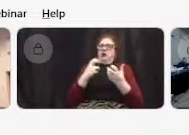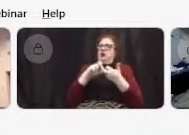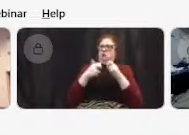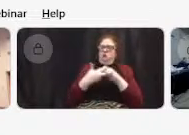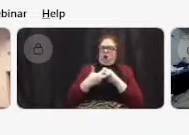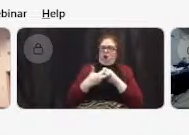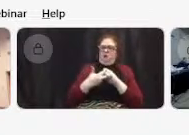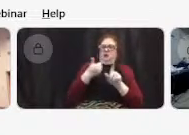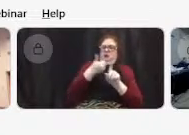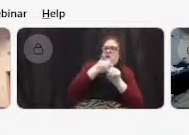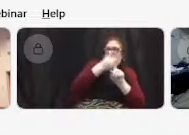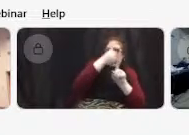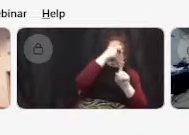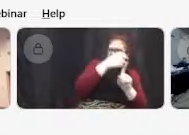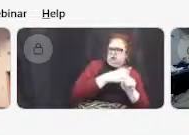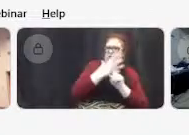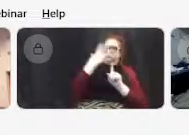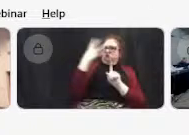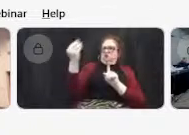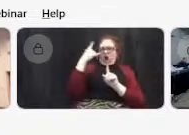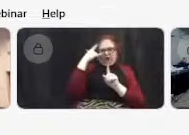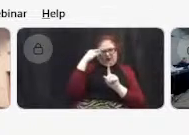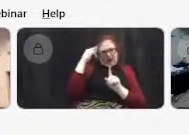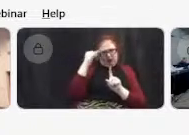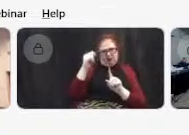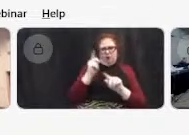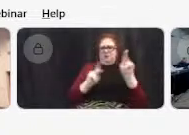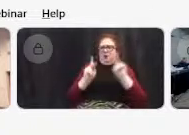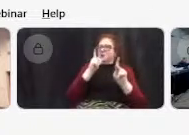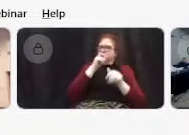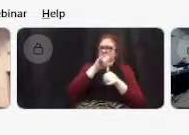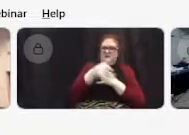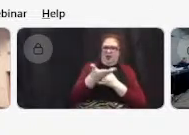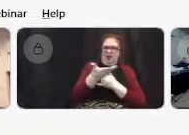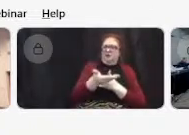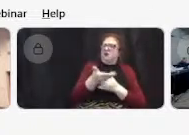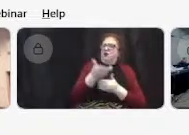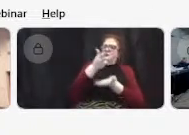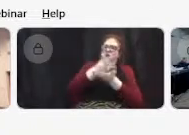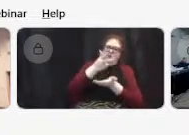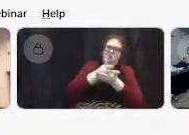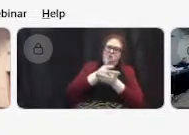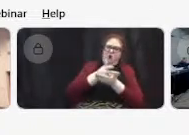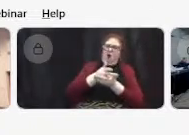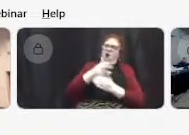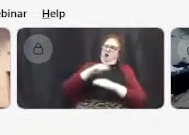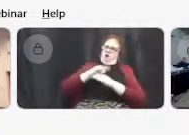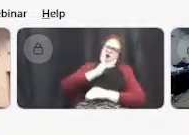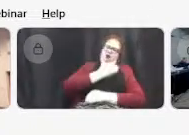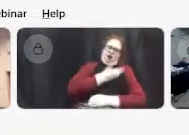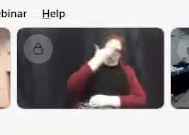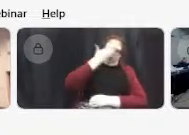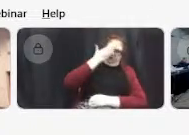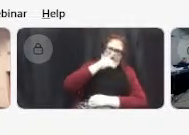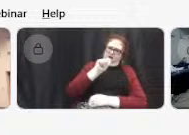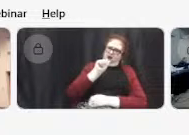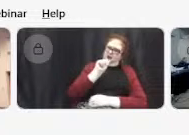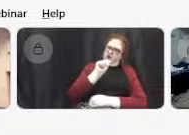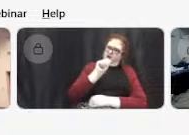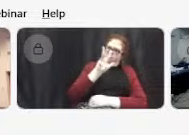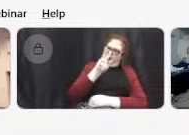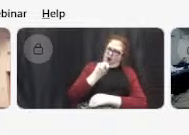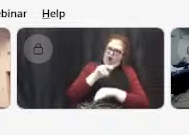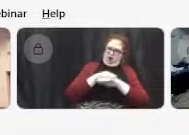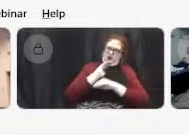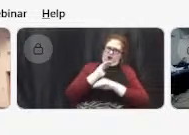California. I had people parking on the front lawn of the law office. I had people parking in the parking